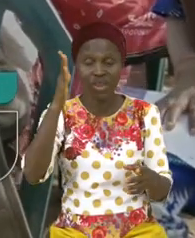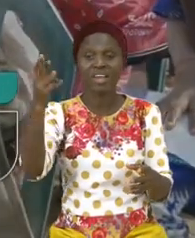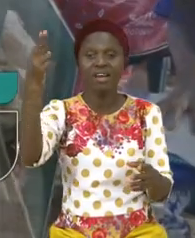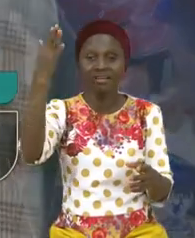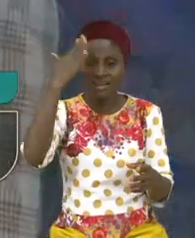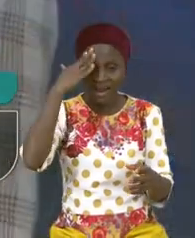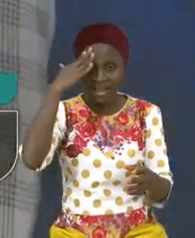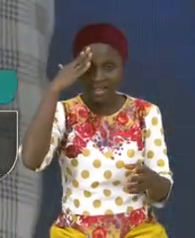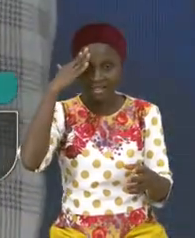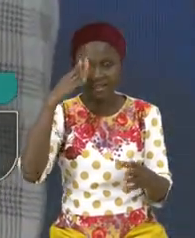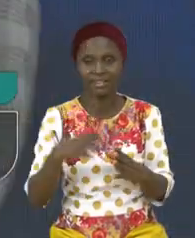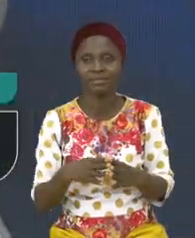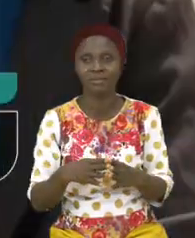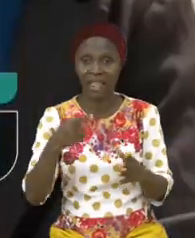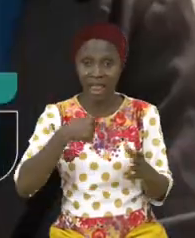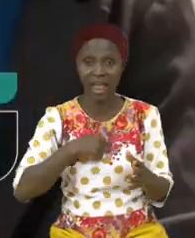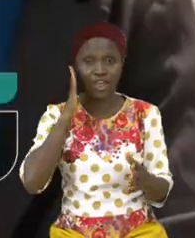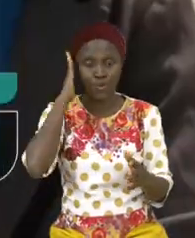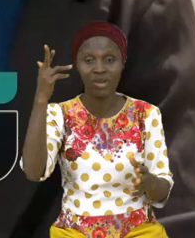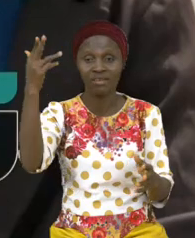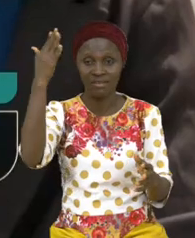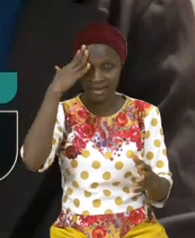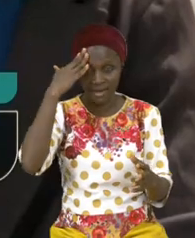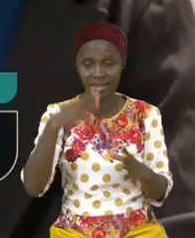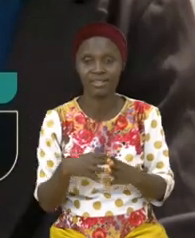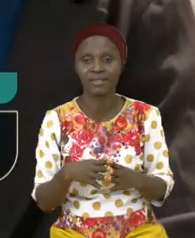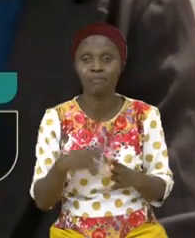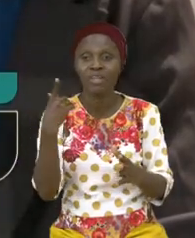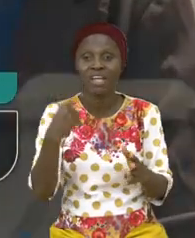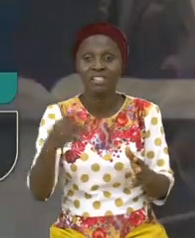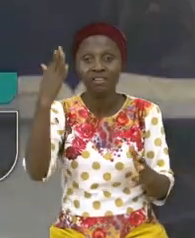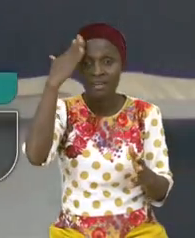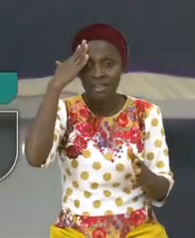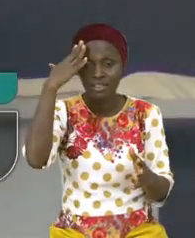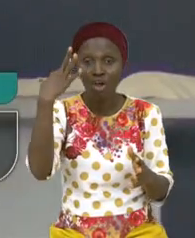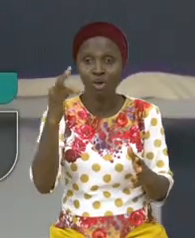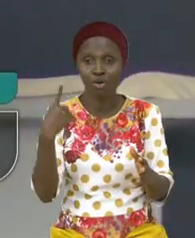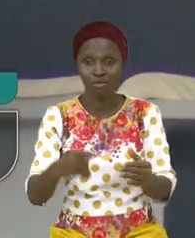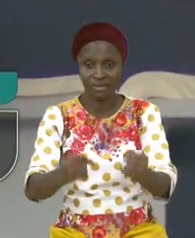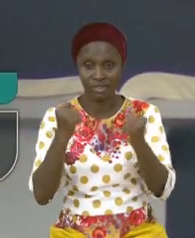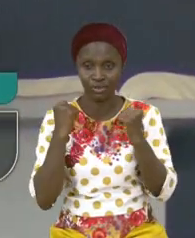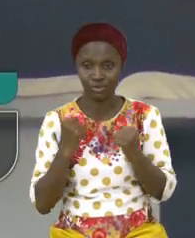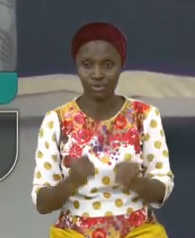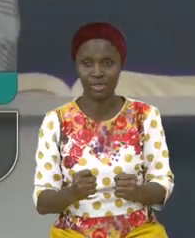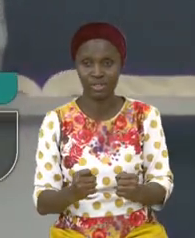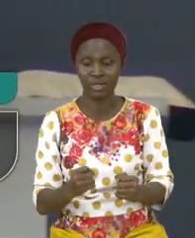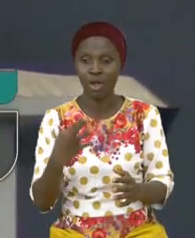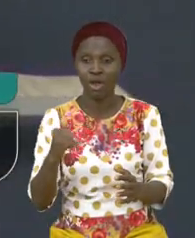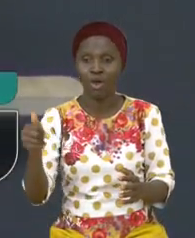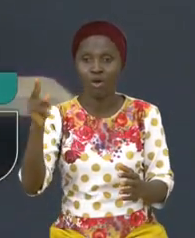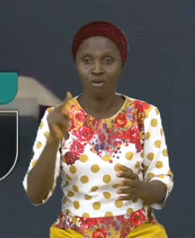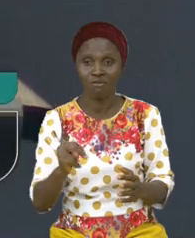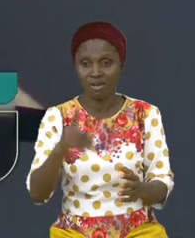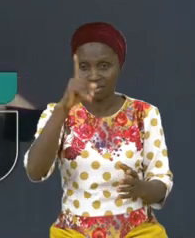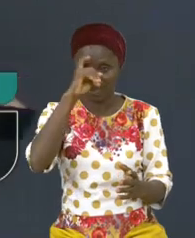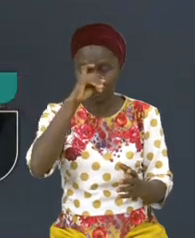will realize the realization of the strength of an